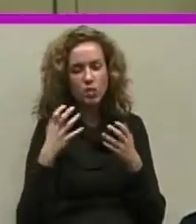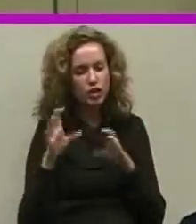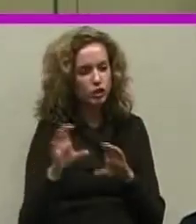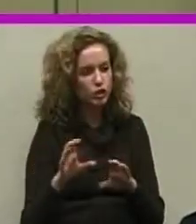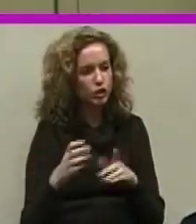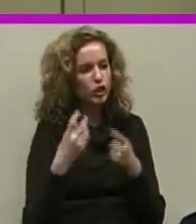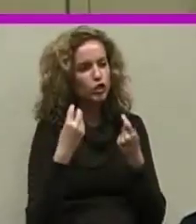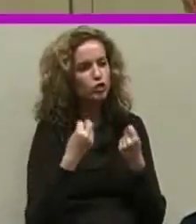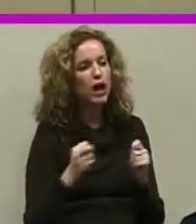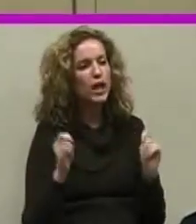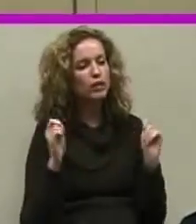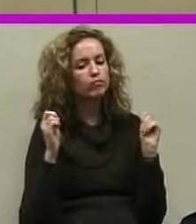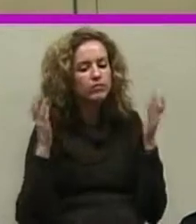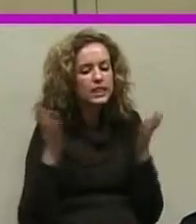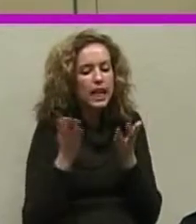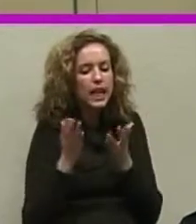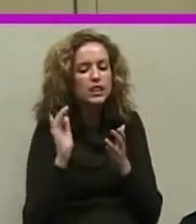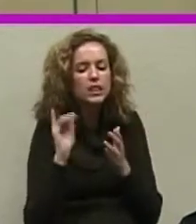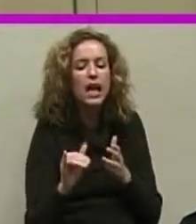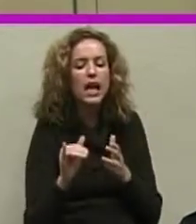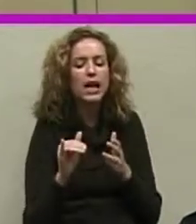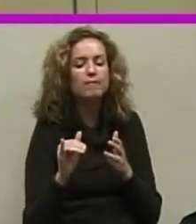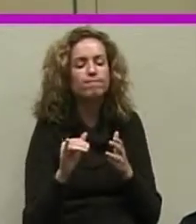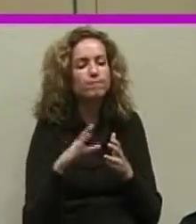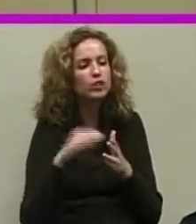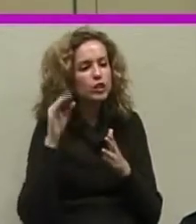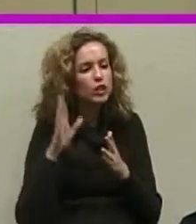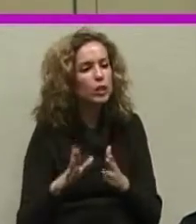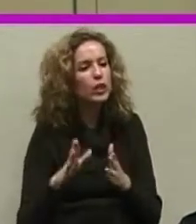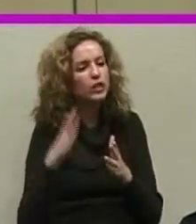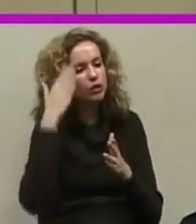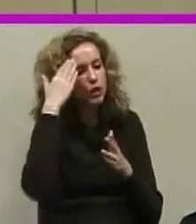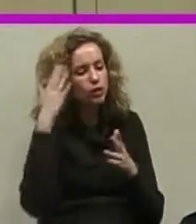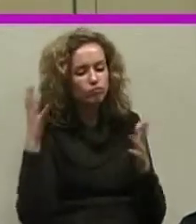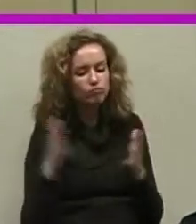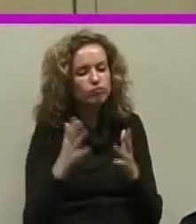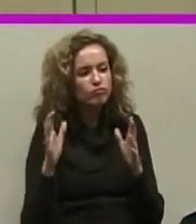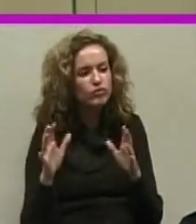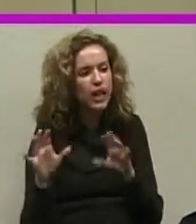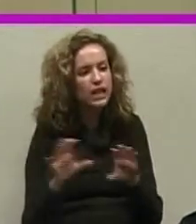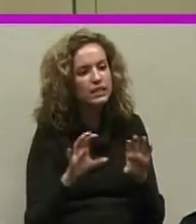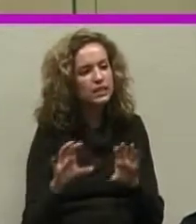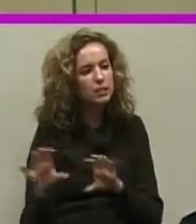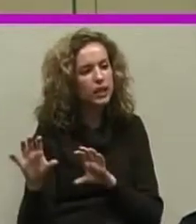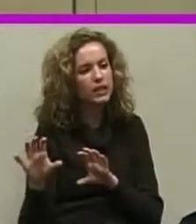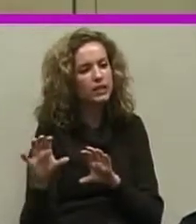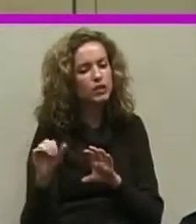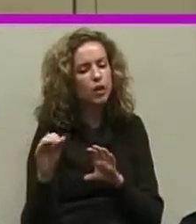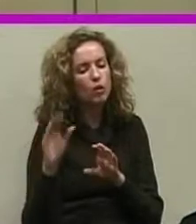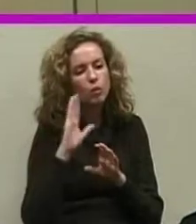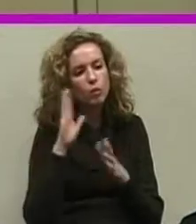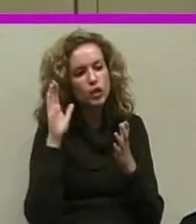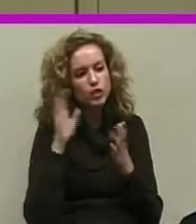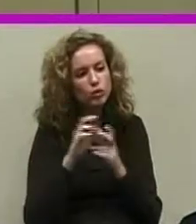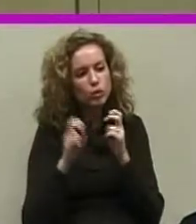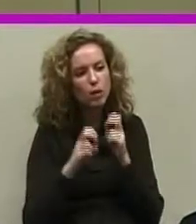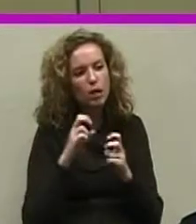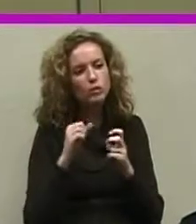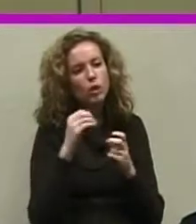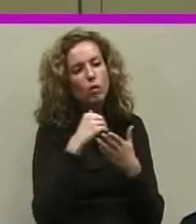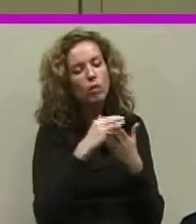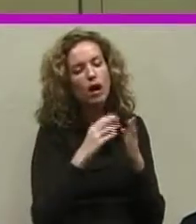to engage this kid in more of these kinds of things initially, because we're going to see fewer problems. Okay, so part of your plan might be helping